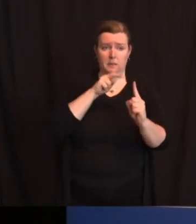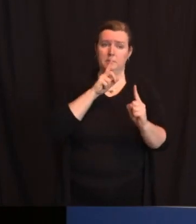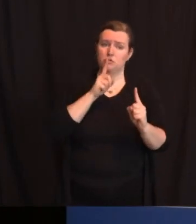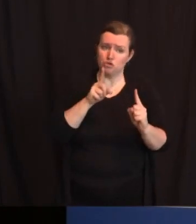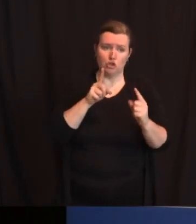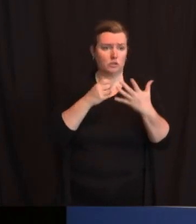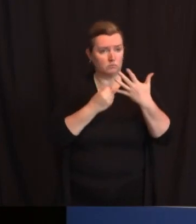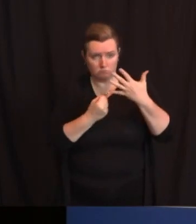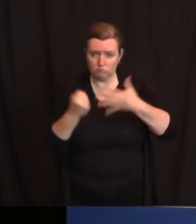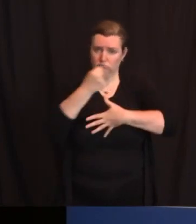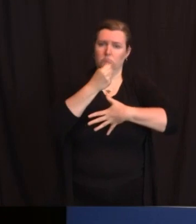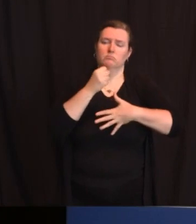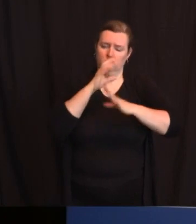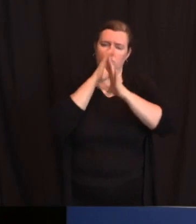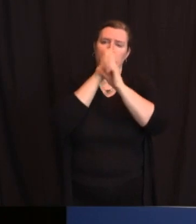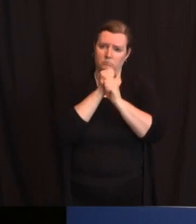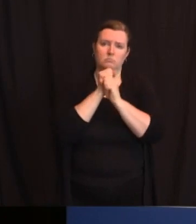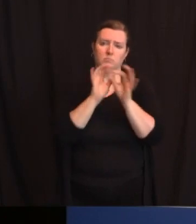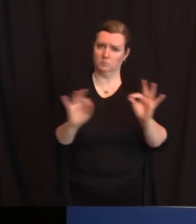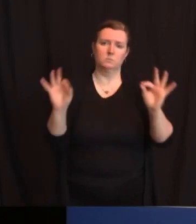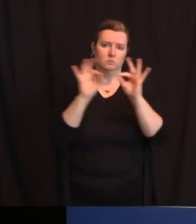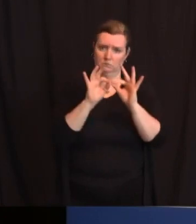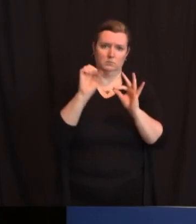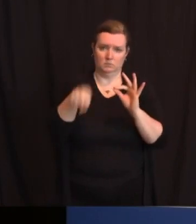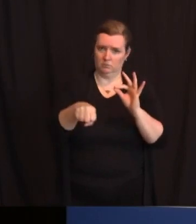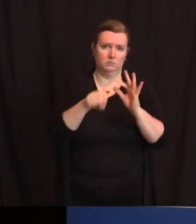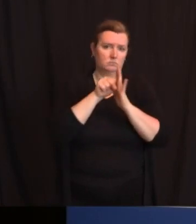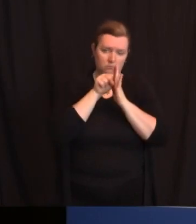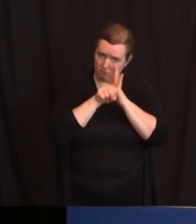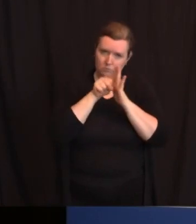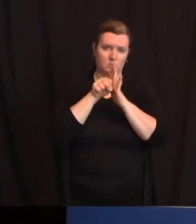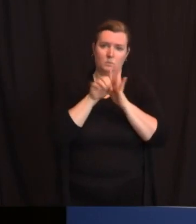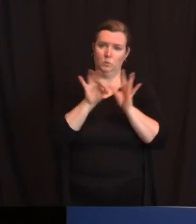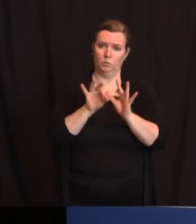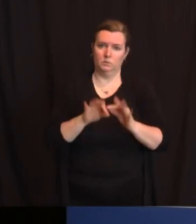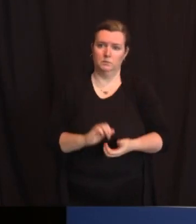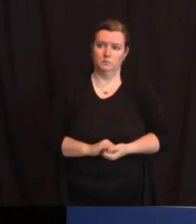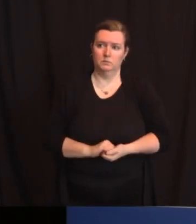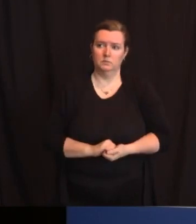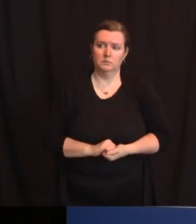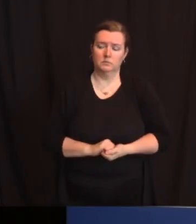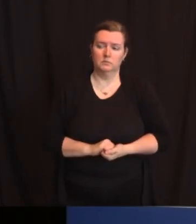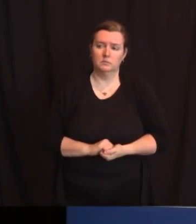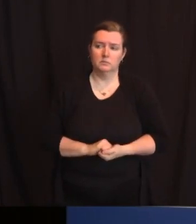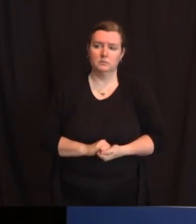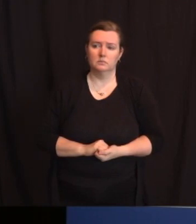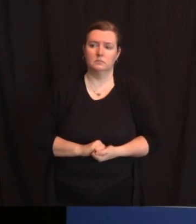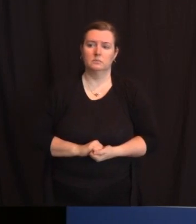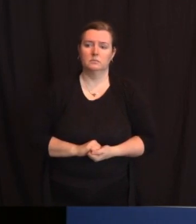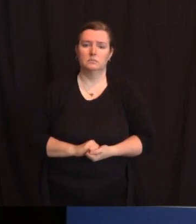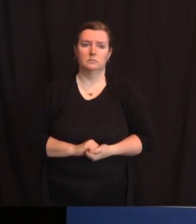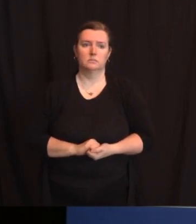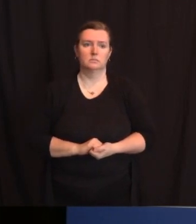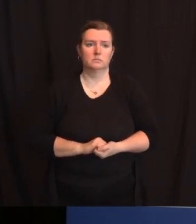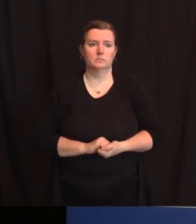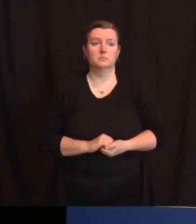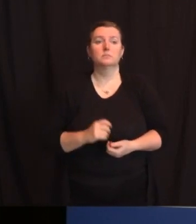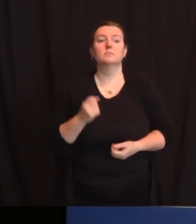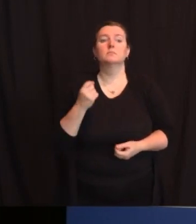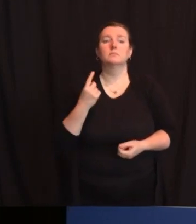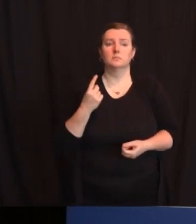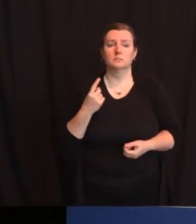the confidentiality of the case patient as well as the contacts. That said, when you actually